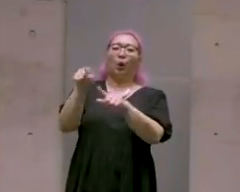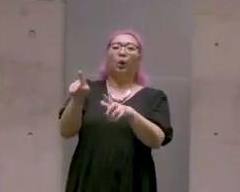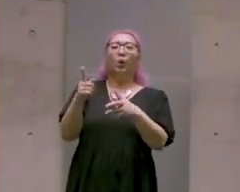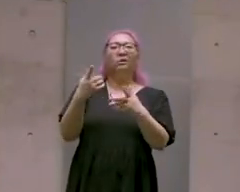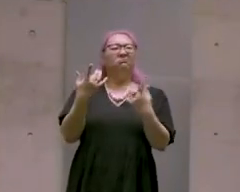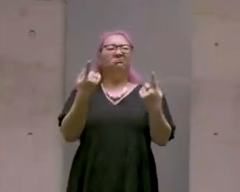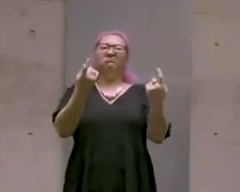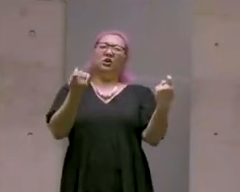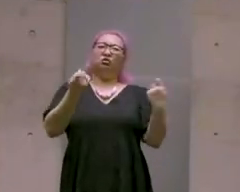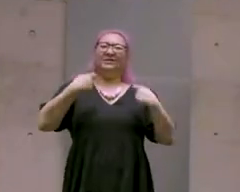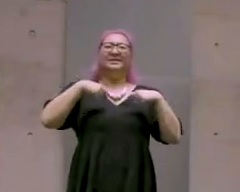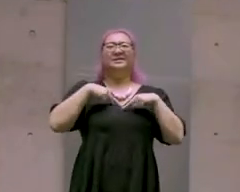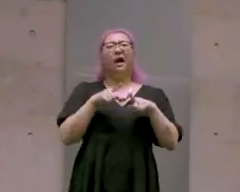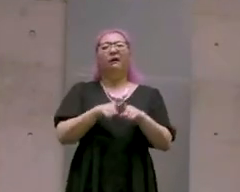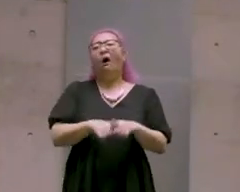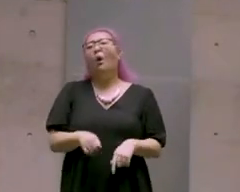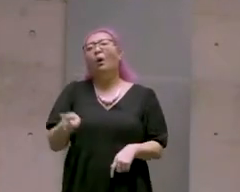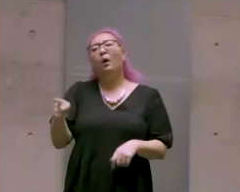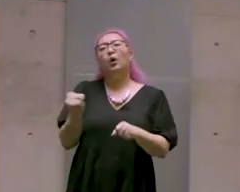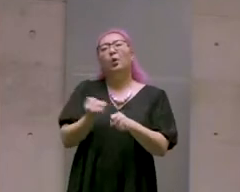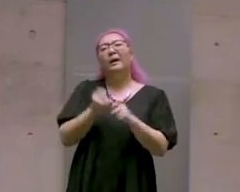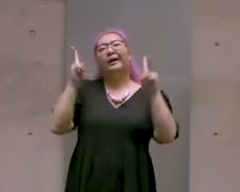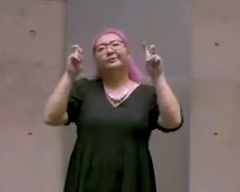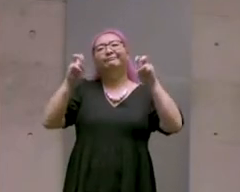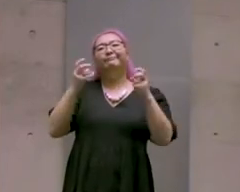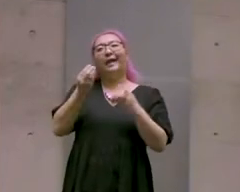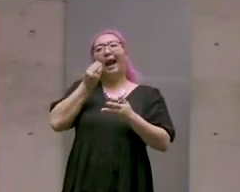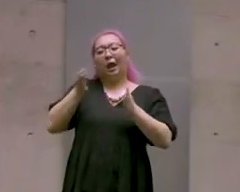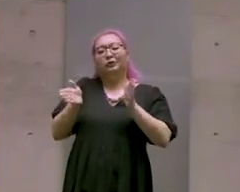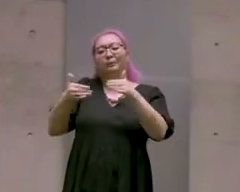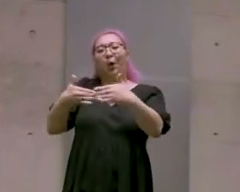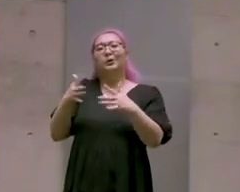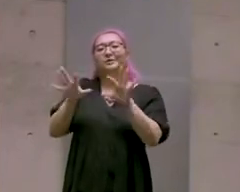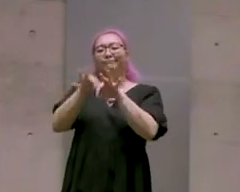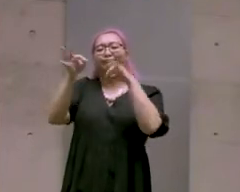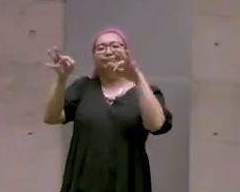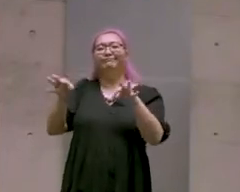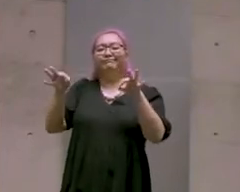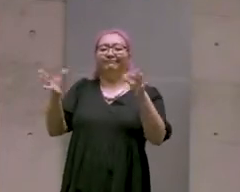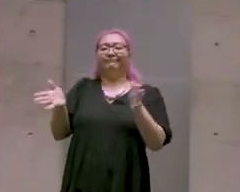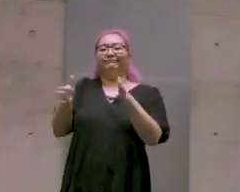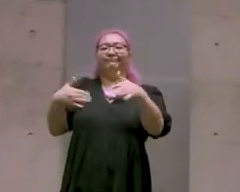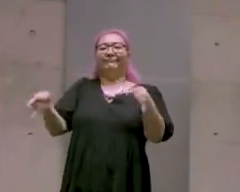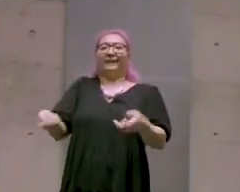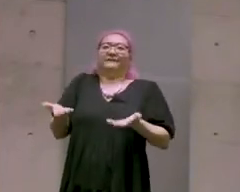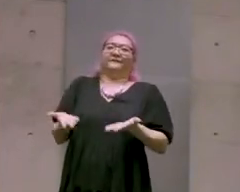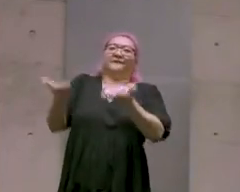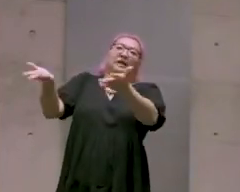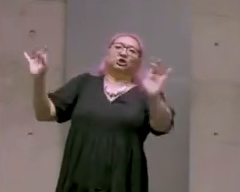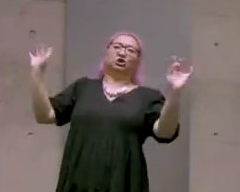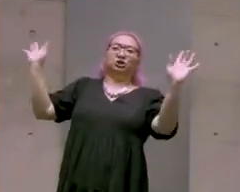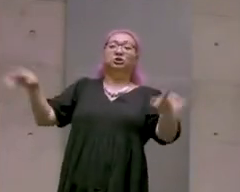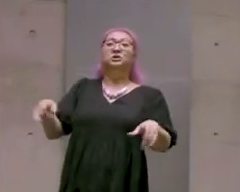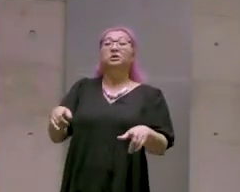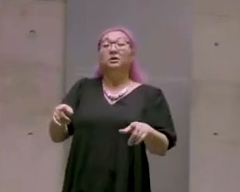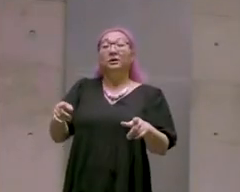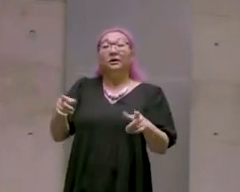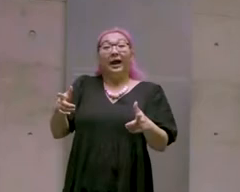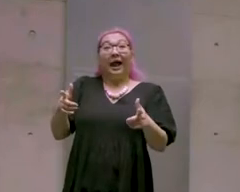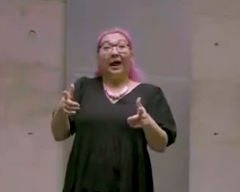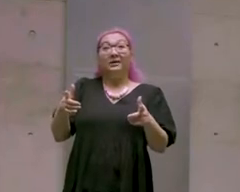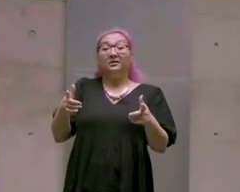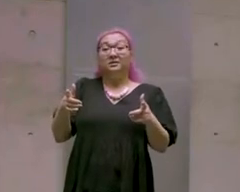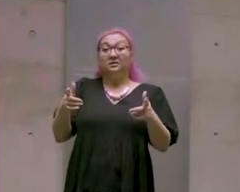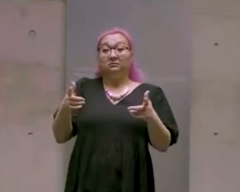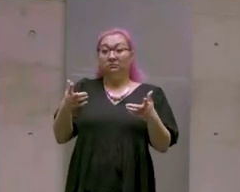as like, you're making a lunchbox to an extent. You're making a tie-in product. And I think that was the experience that showed me that we'd built